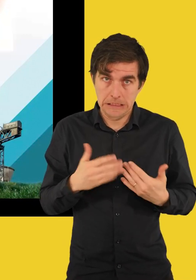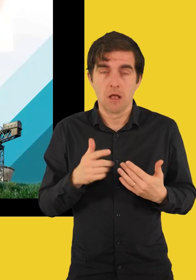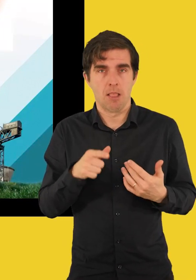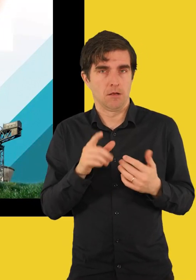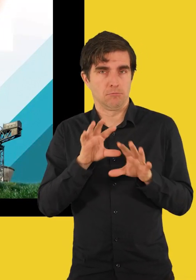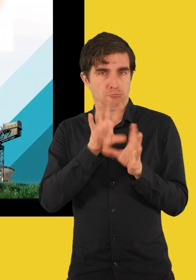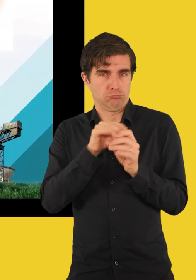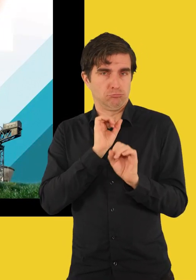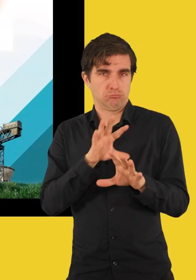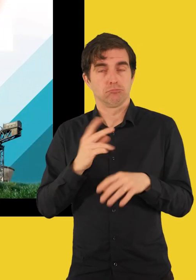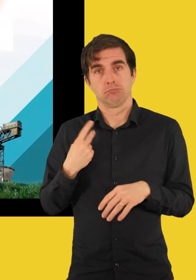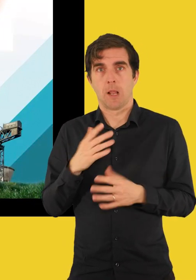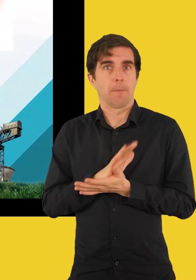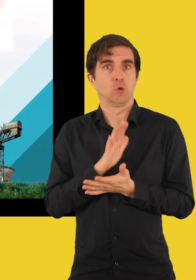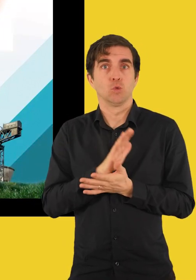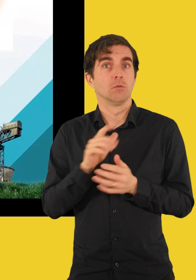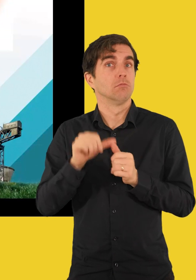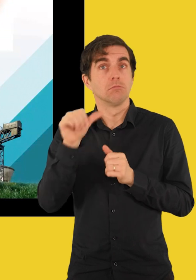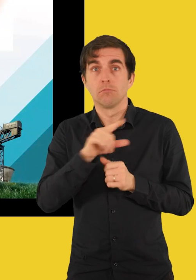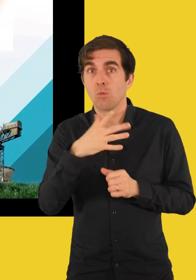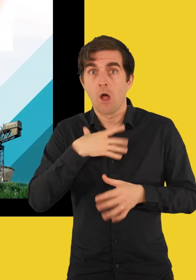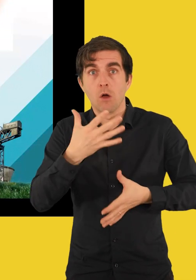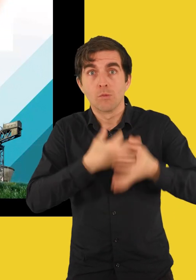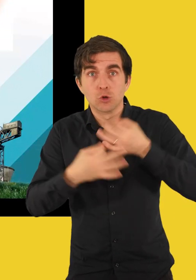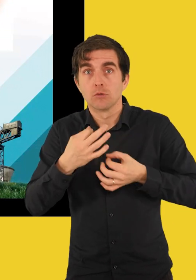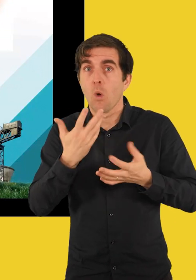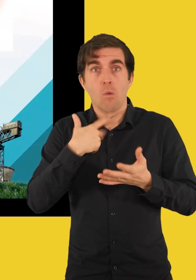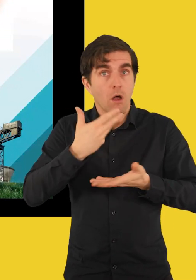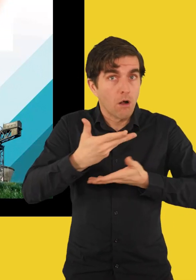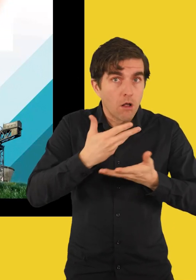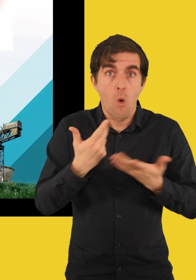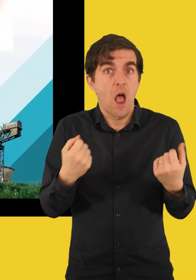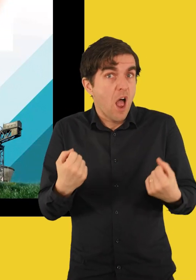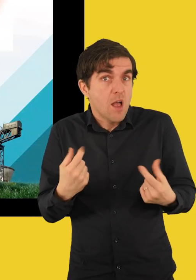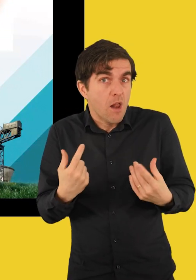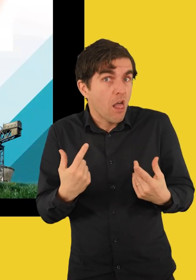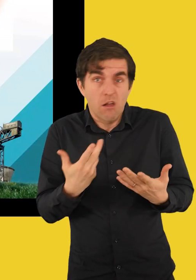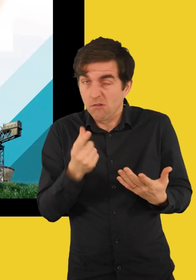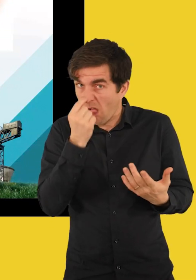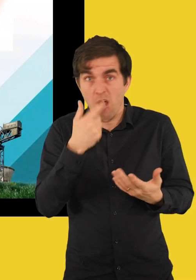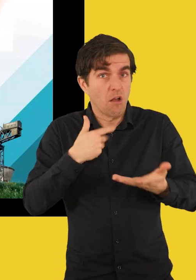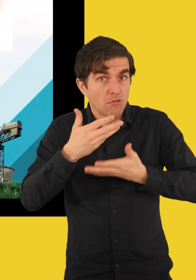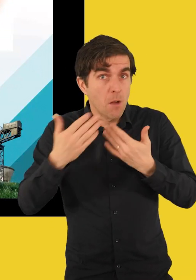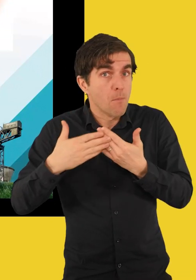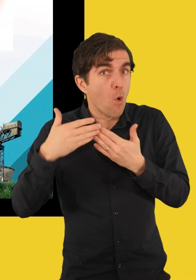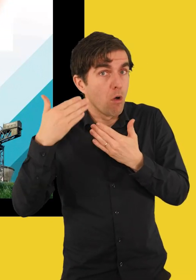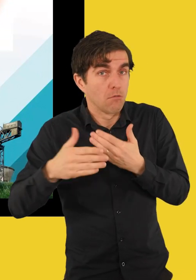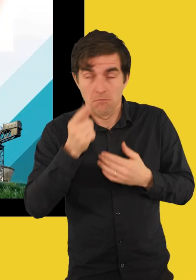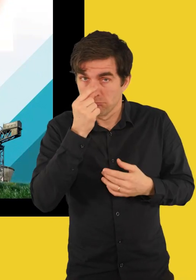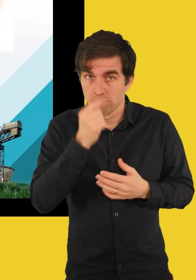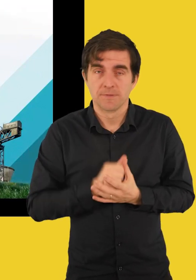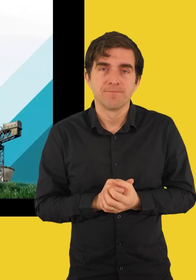an overview, both Joe and I are happy to either take questions in the session later on or to kind of follow up conversations on email if that's easier for